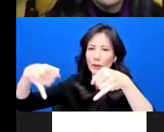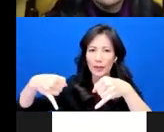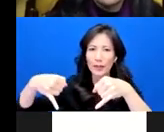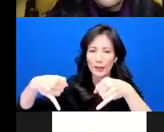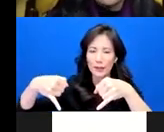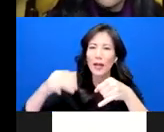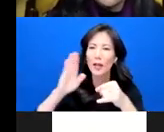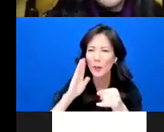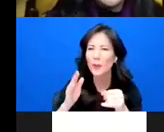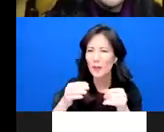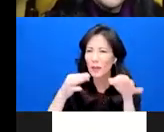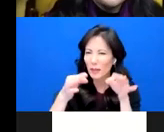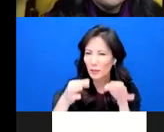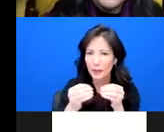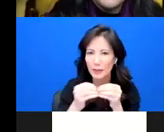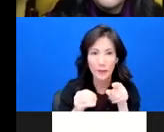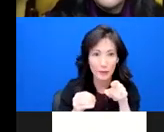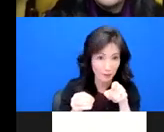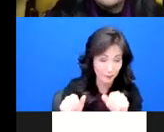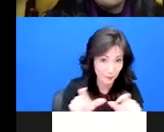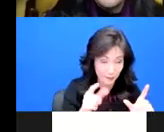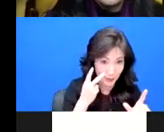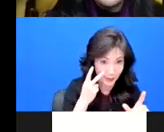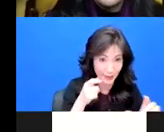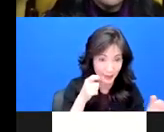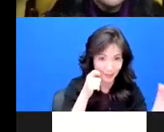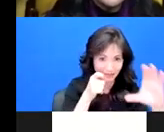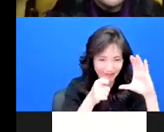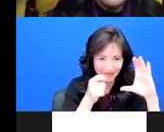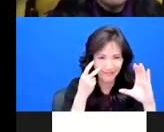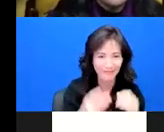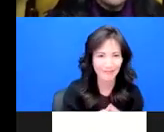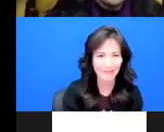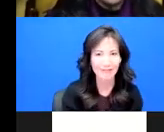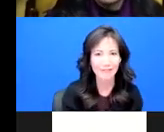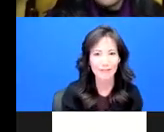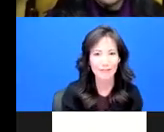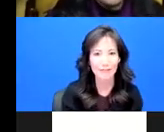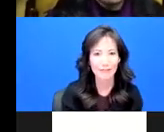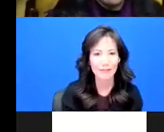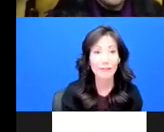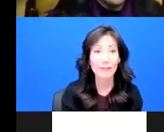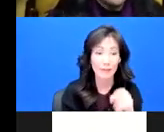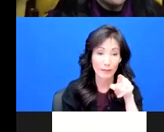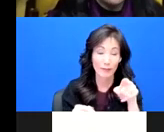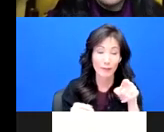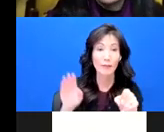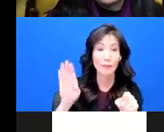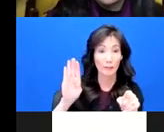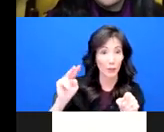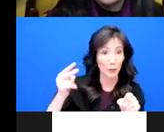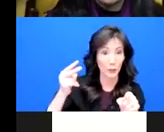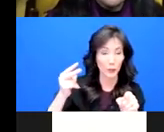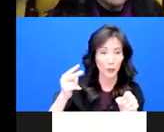like. And we'll go to the next slide so we can zoom in and see it more clearly. So for our draft plan B2, again,